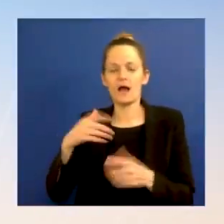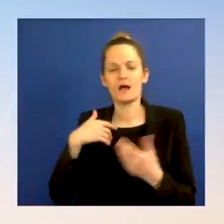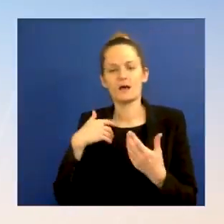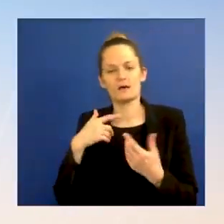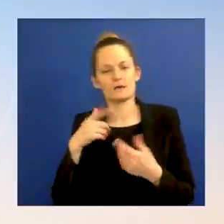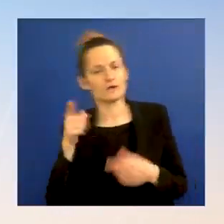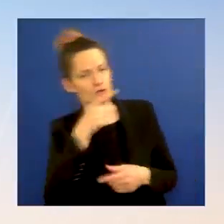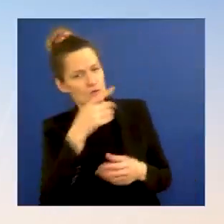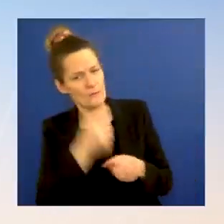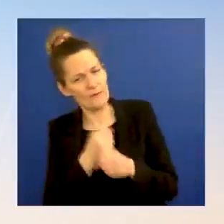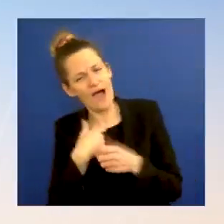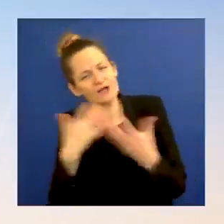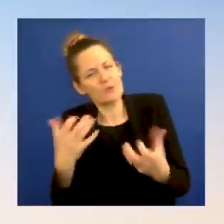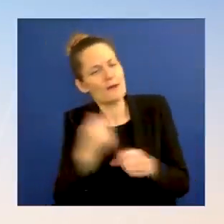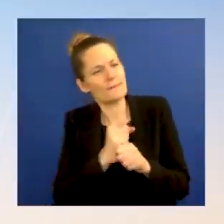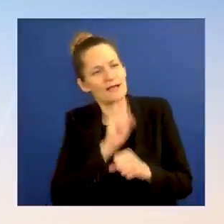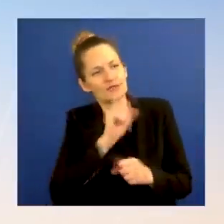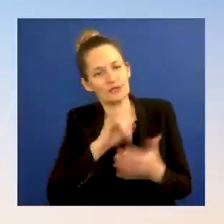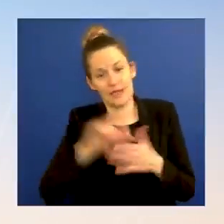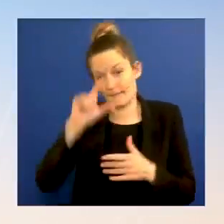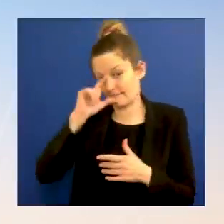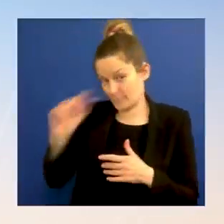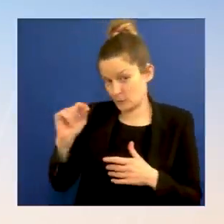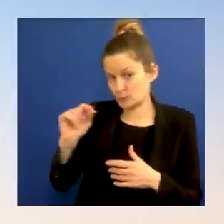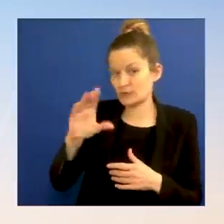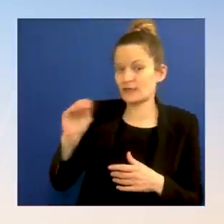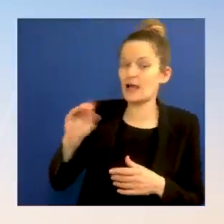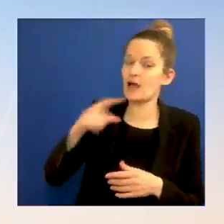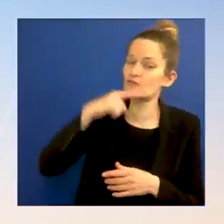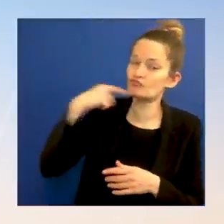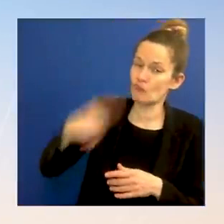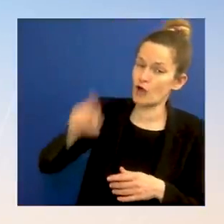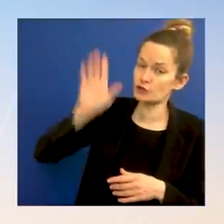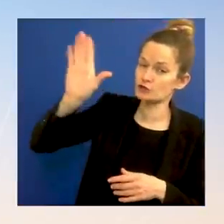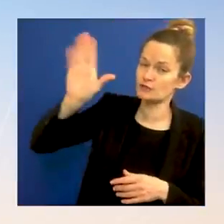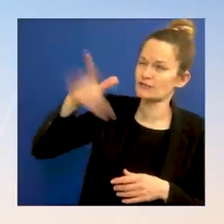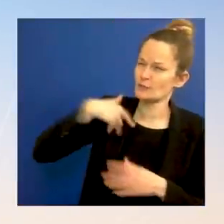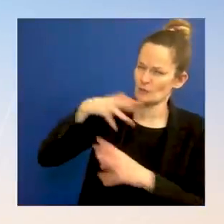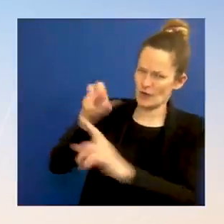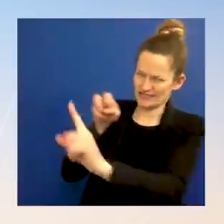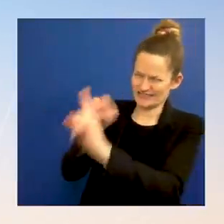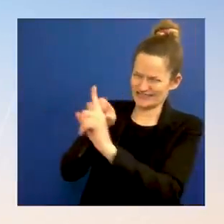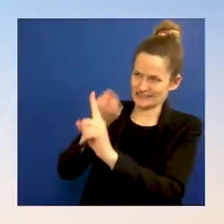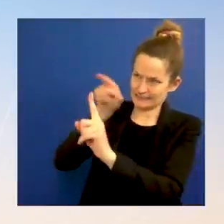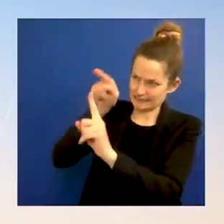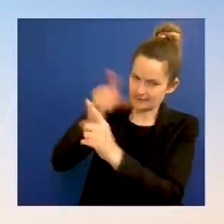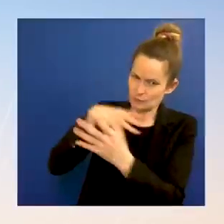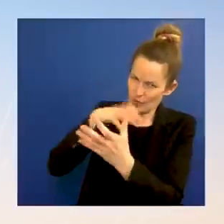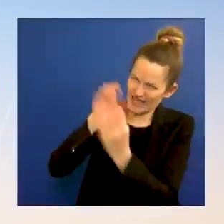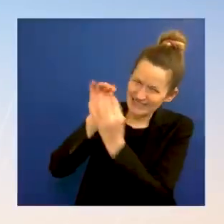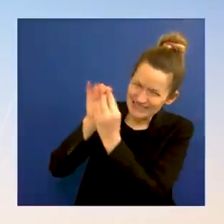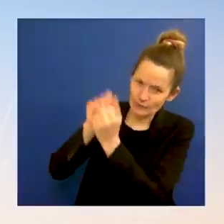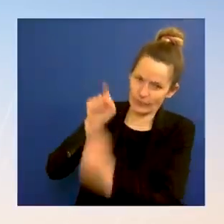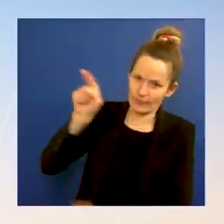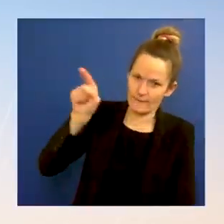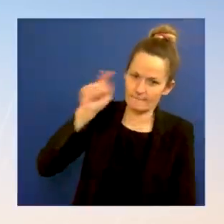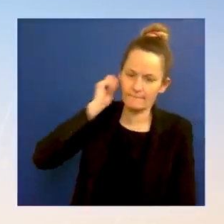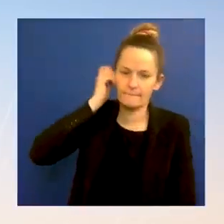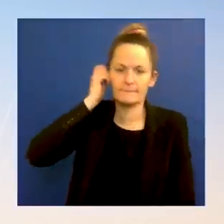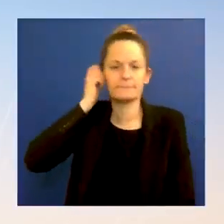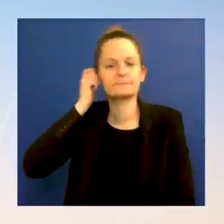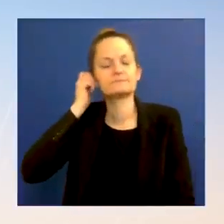Everybody supports the efforts that President Biden has been leading around the world to put in